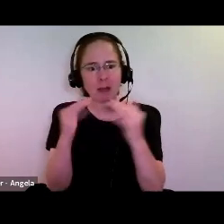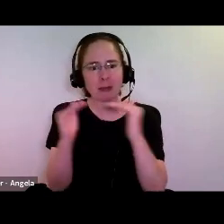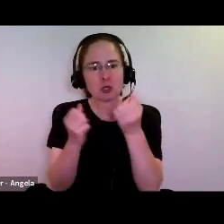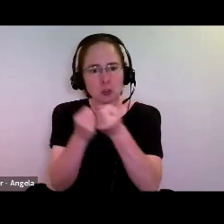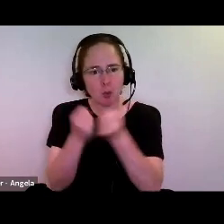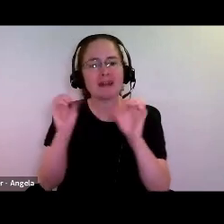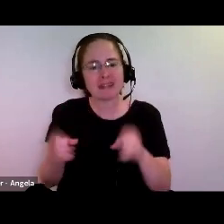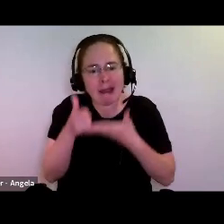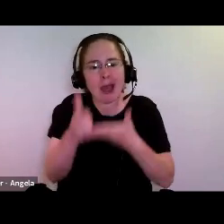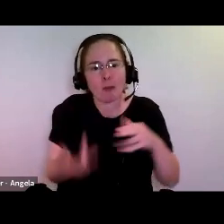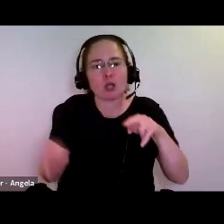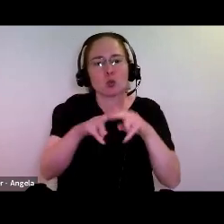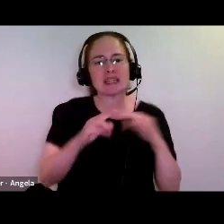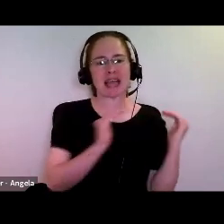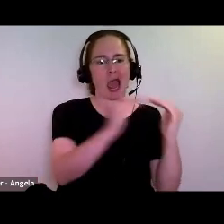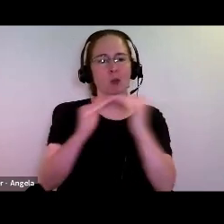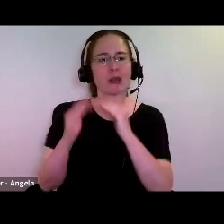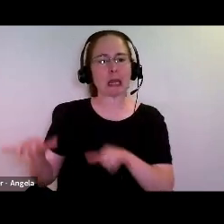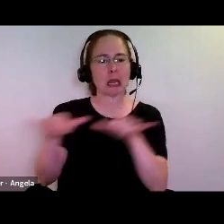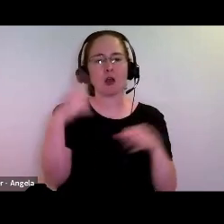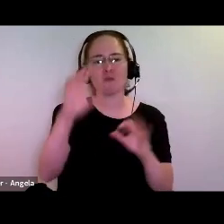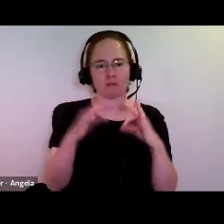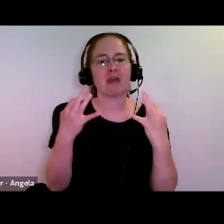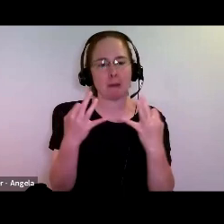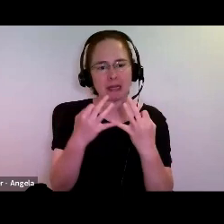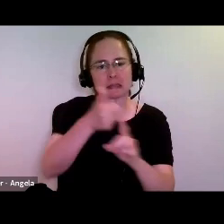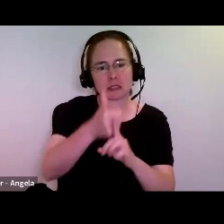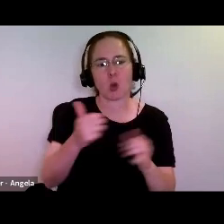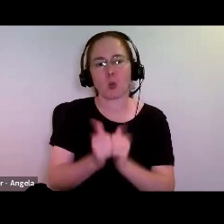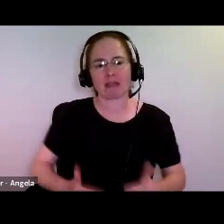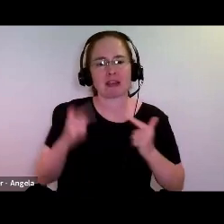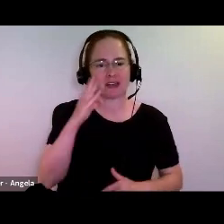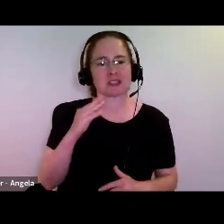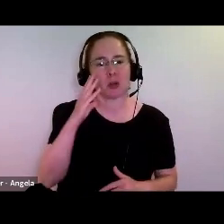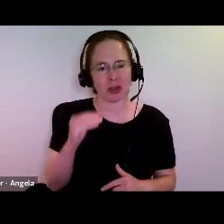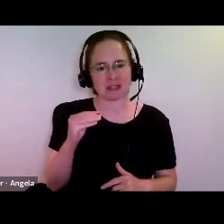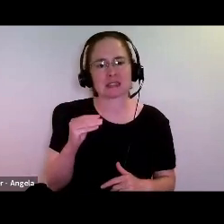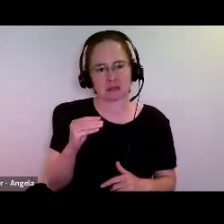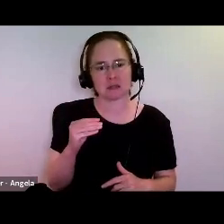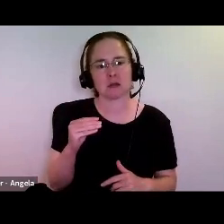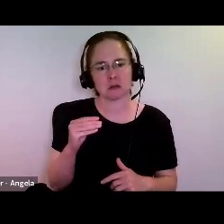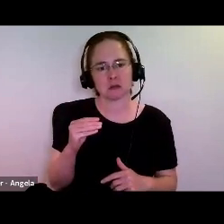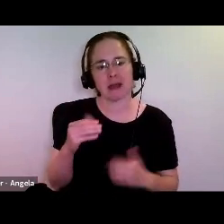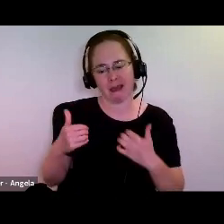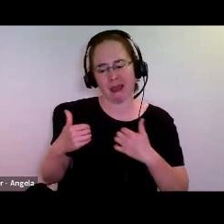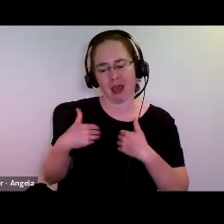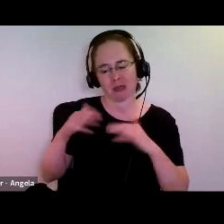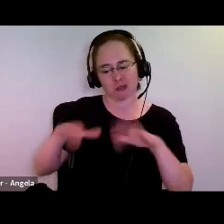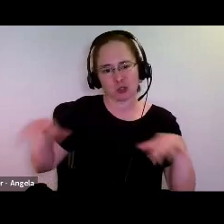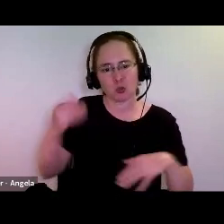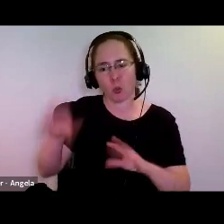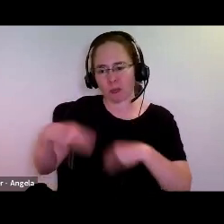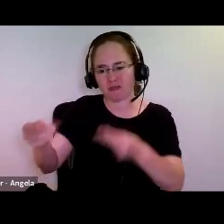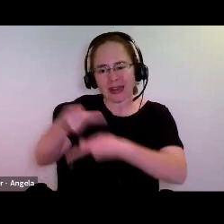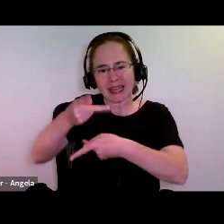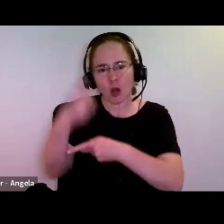help increase equity for those families that do have that lived experience of parenting or providing caregiving for a